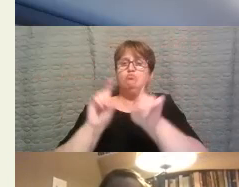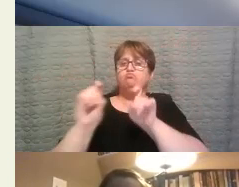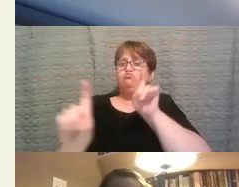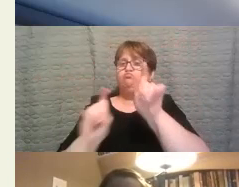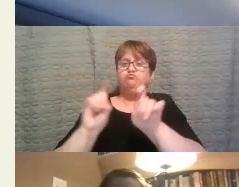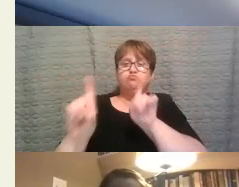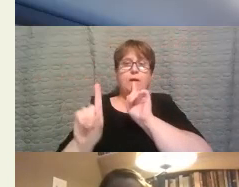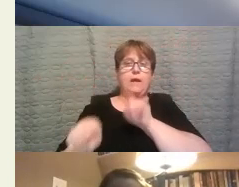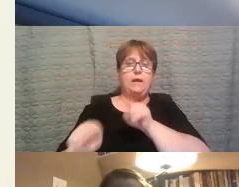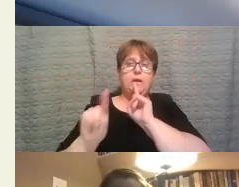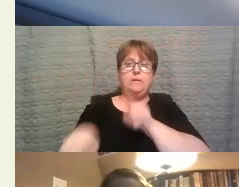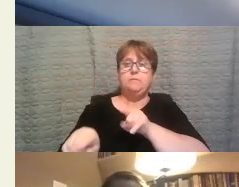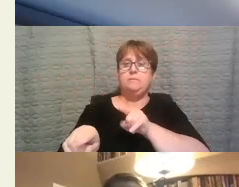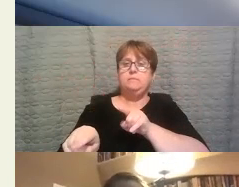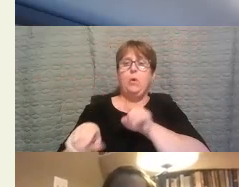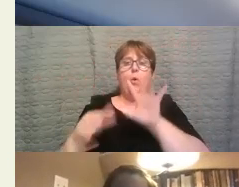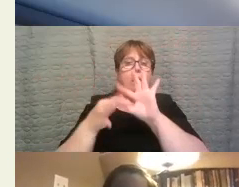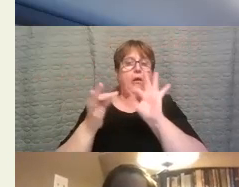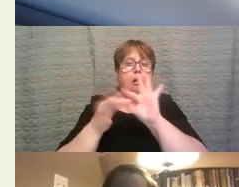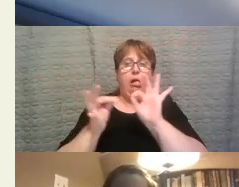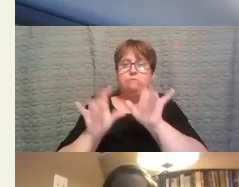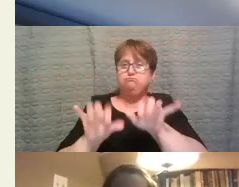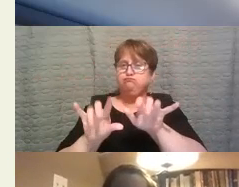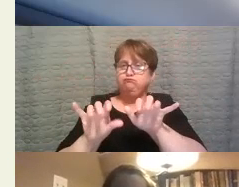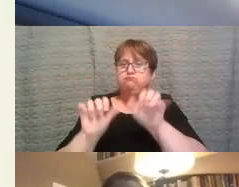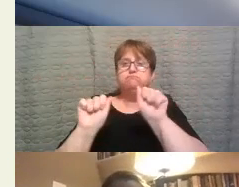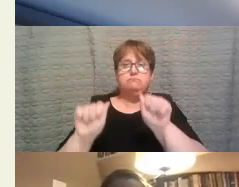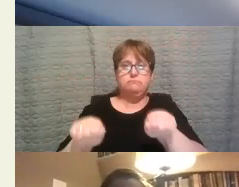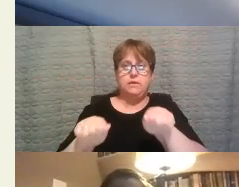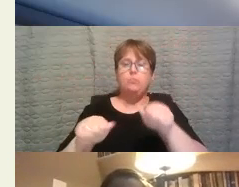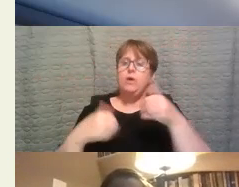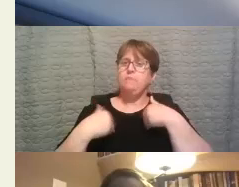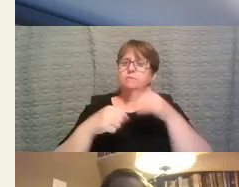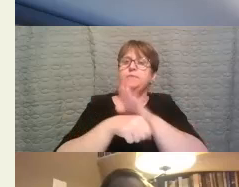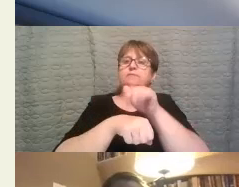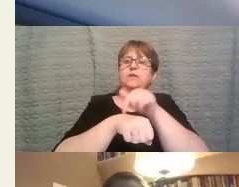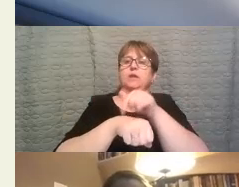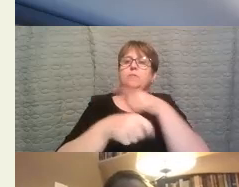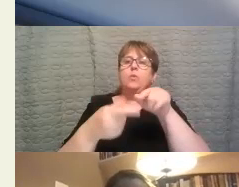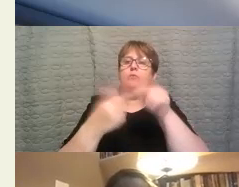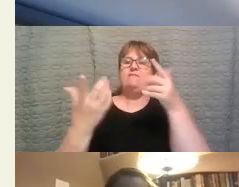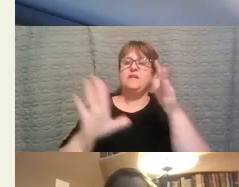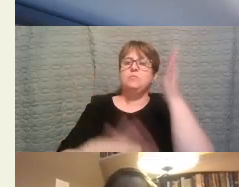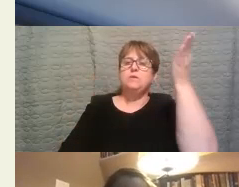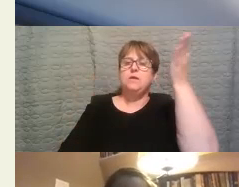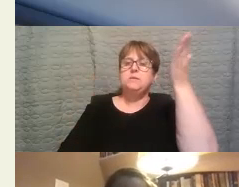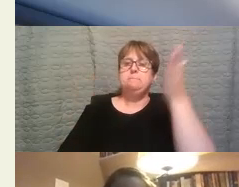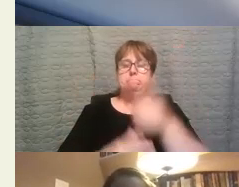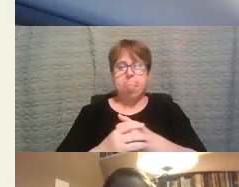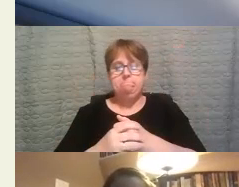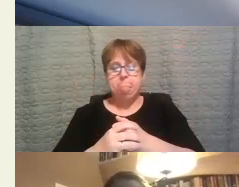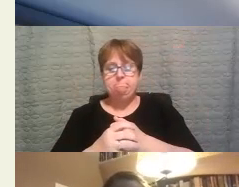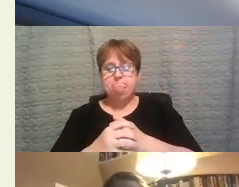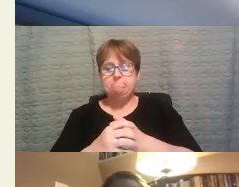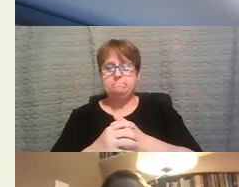you want to ask a question or do a comment? So we will have the time when we finish with the presentation. So in